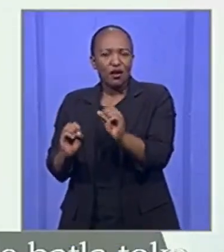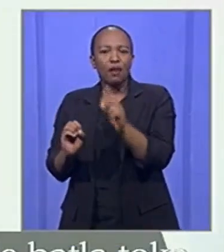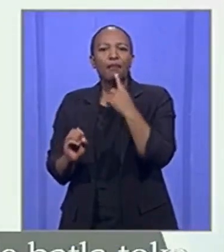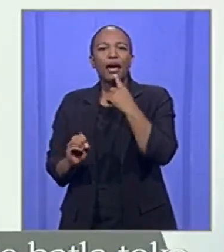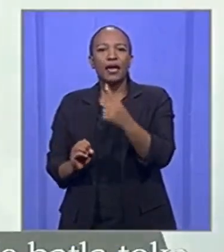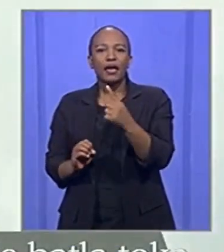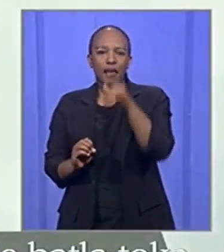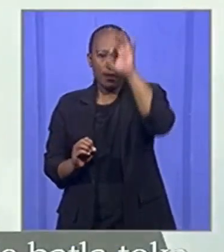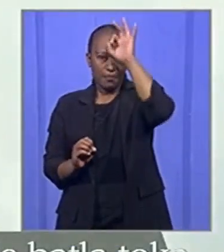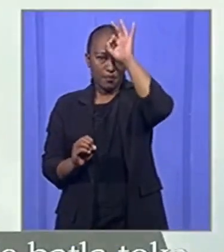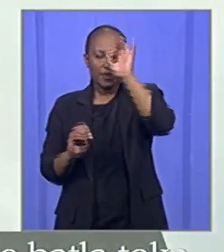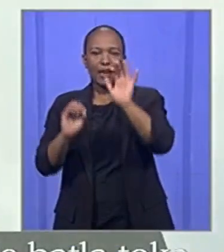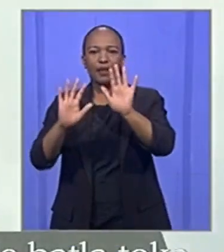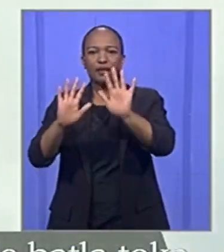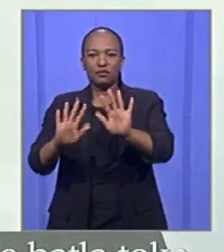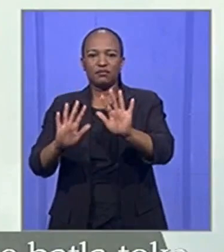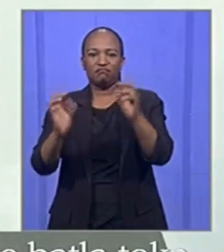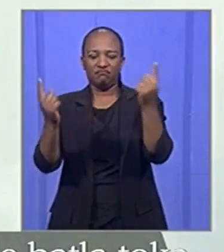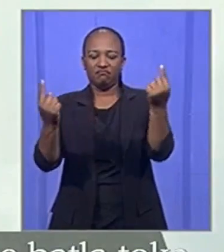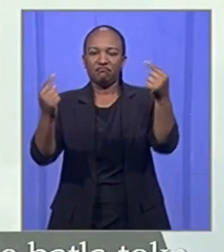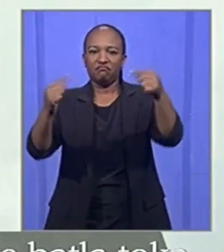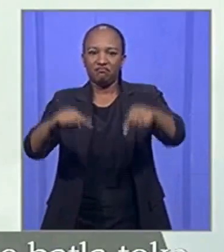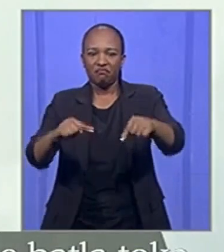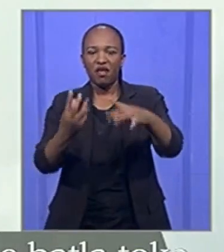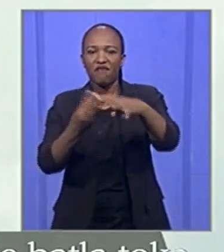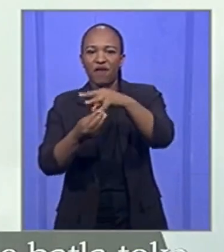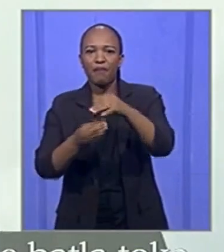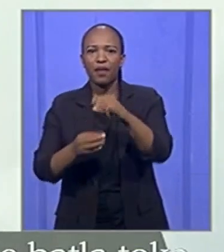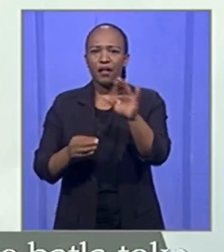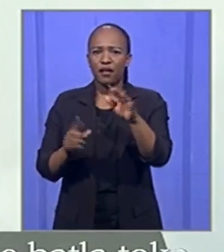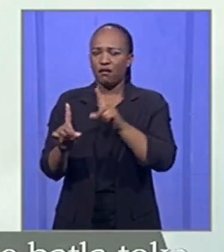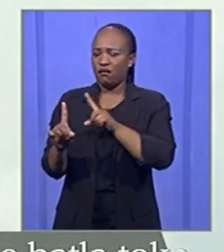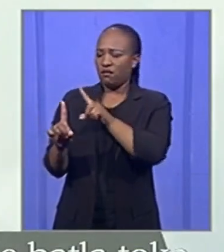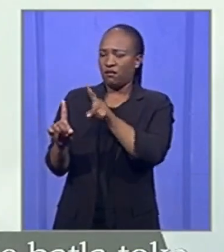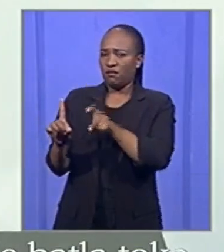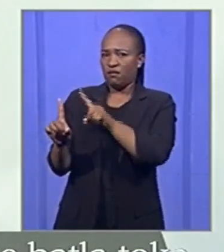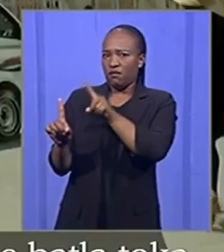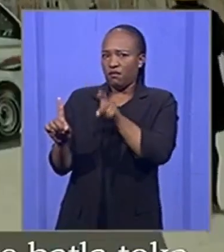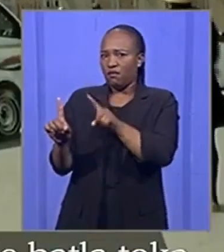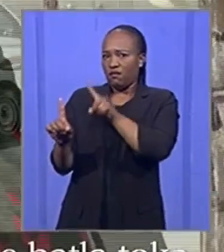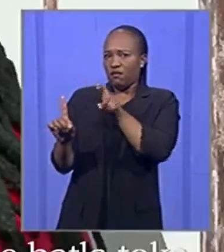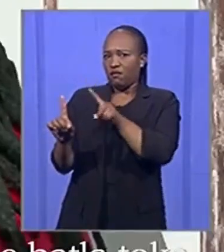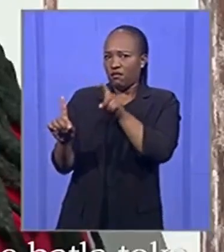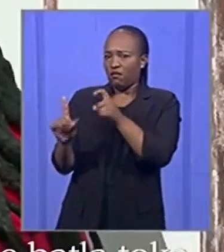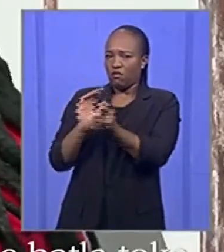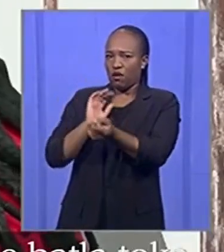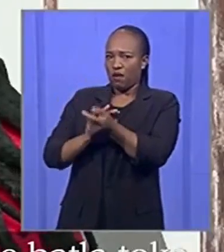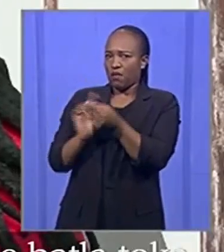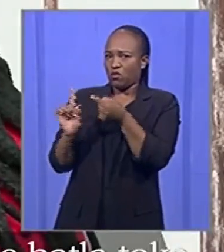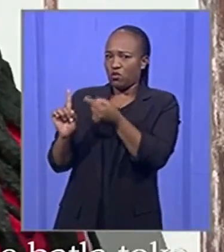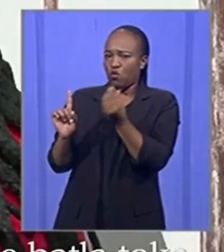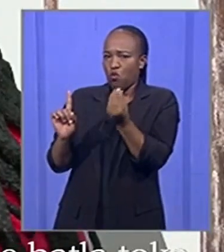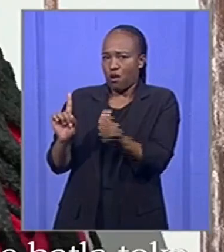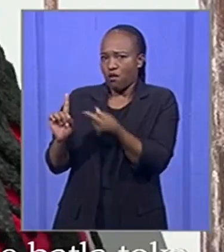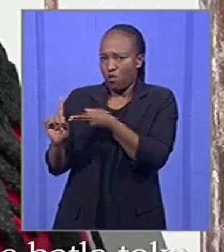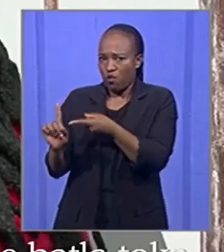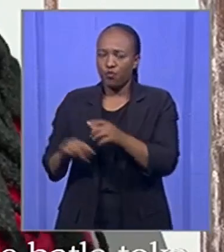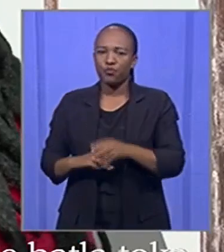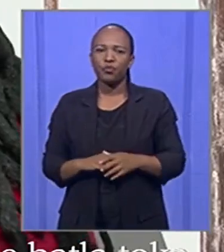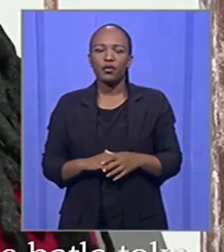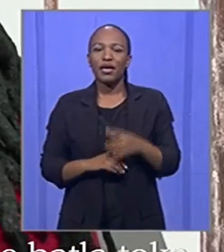se gorogile kwa lelapeng la bona go tla go boltsolosa ngwana wa bona ka tiragalo e mo diragaletseng. Nna go ya ka nna